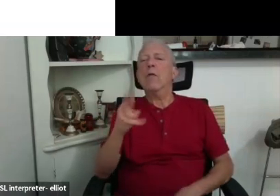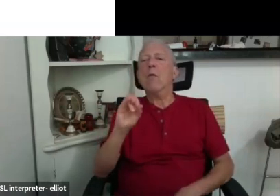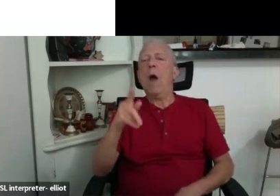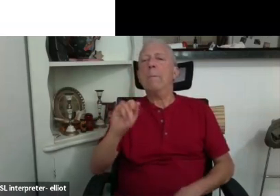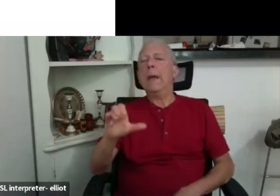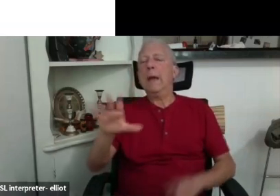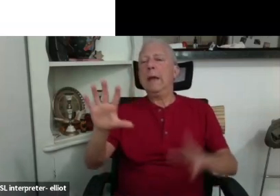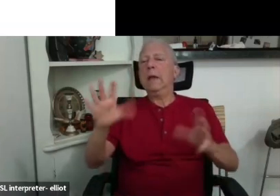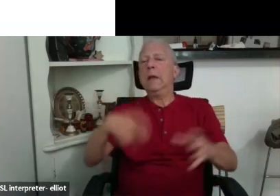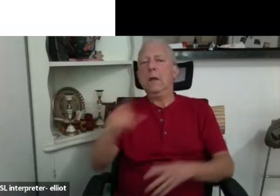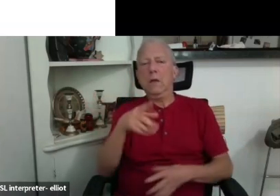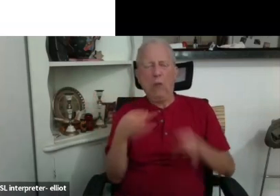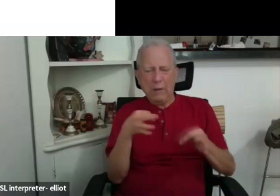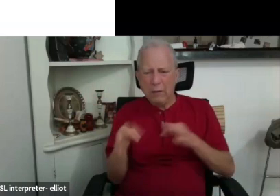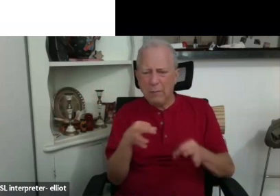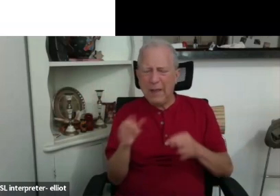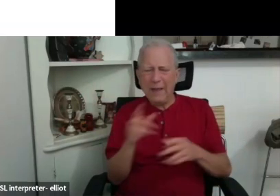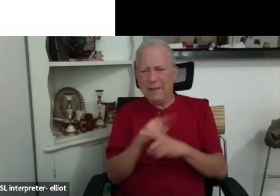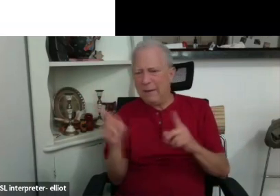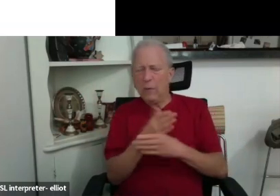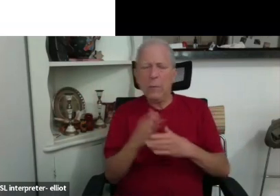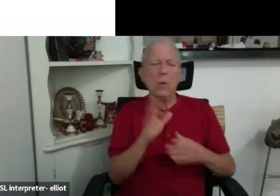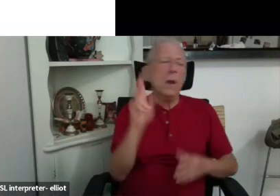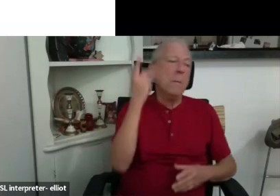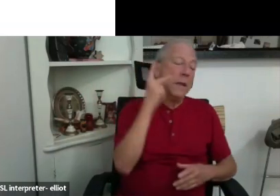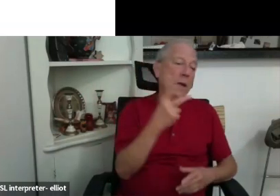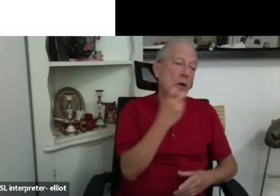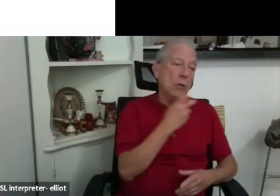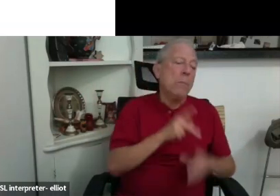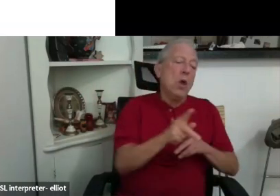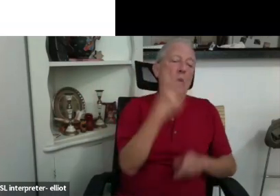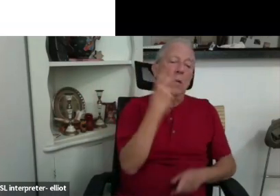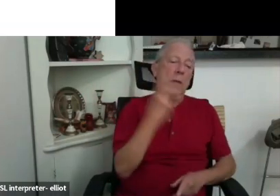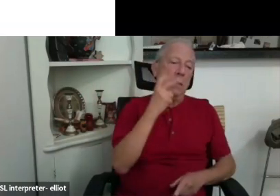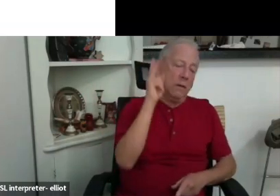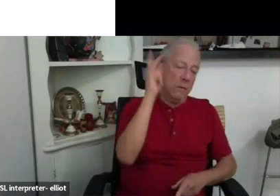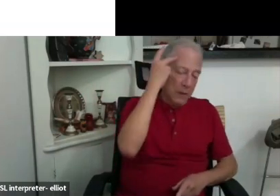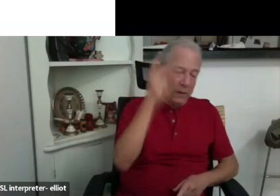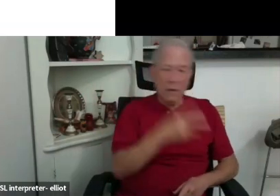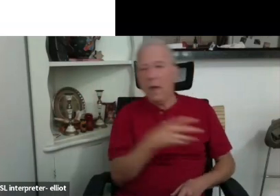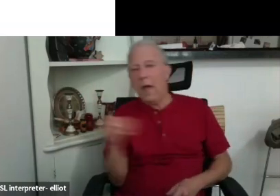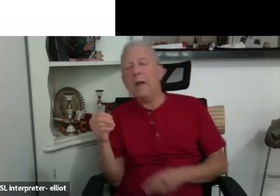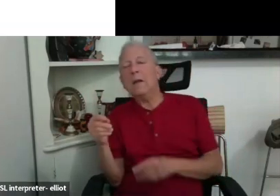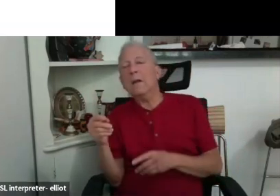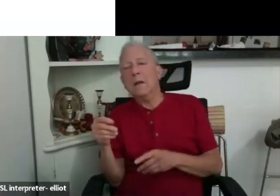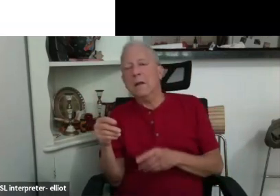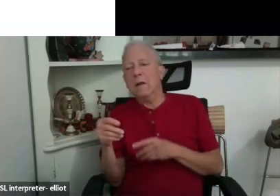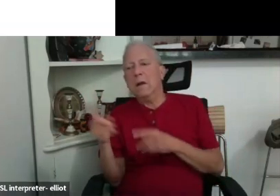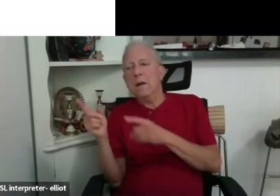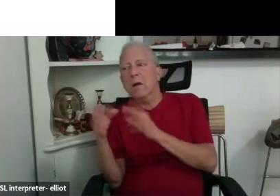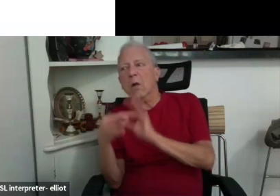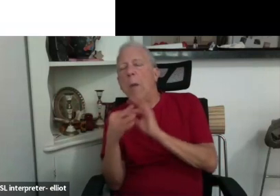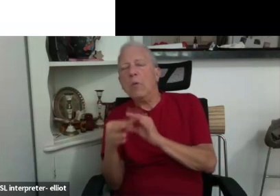linkage between purely political speech and speech under the direction of or in coordination with foreign